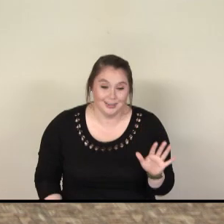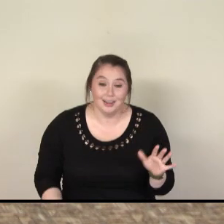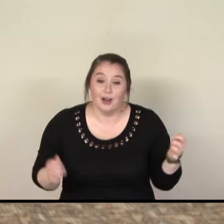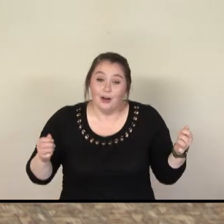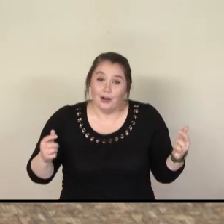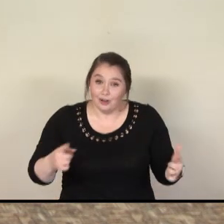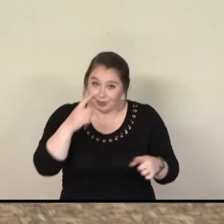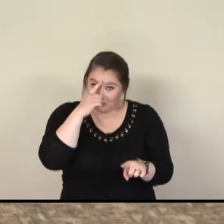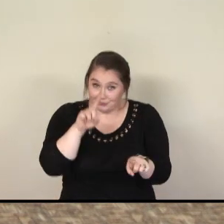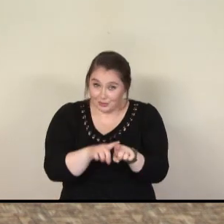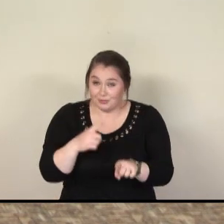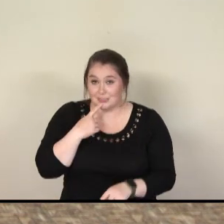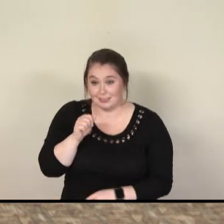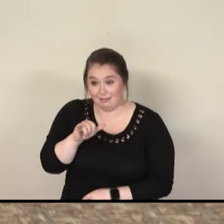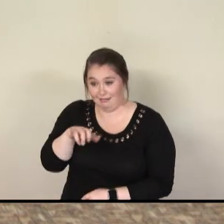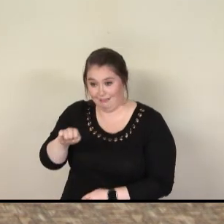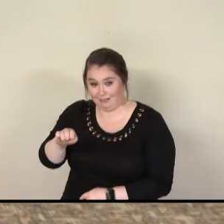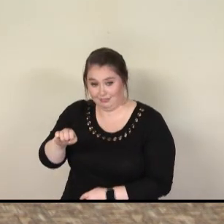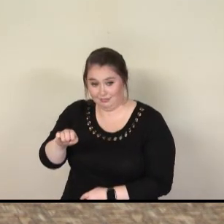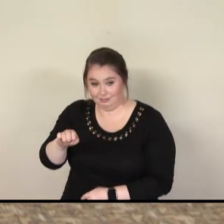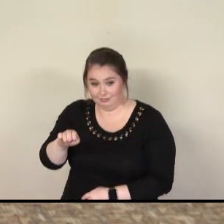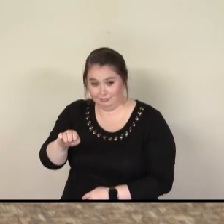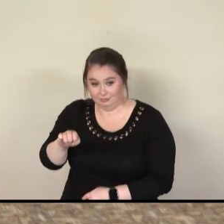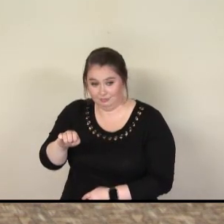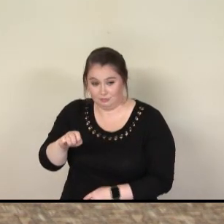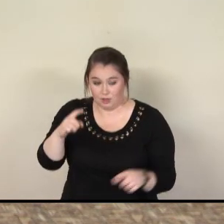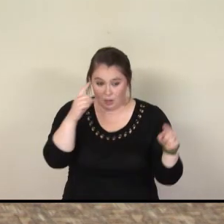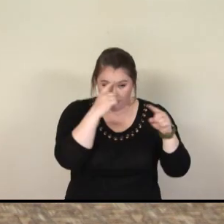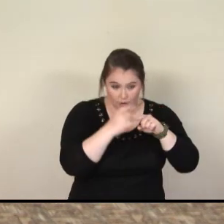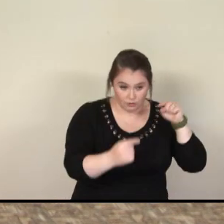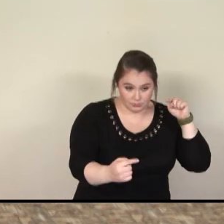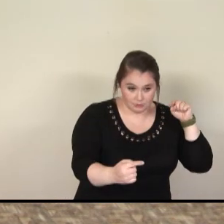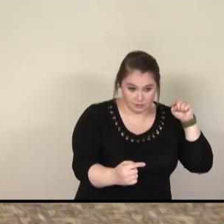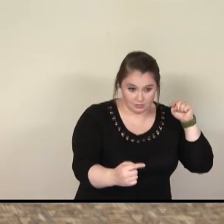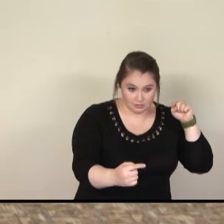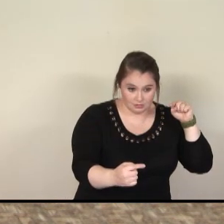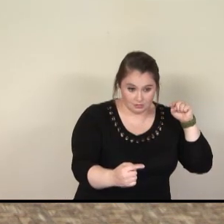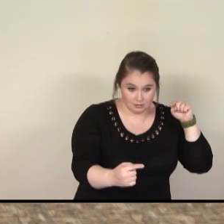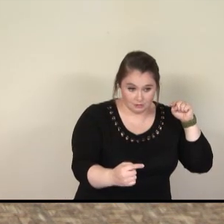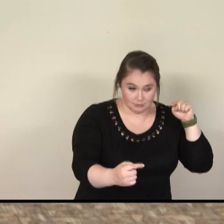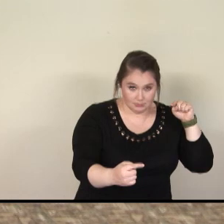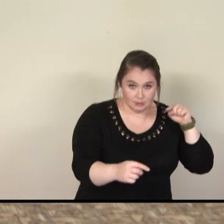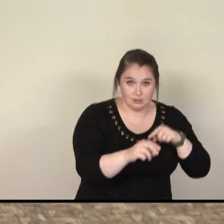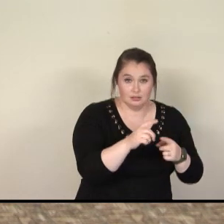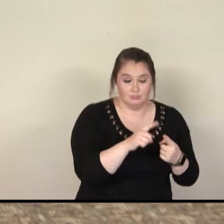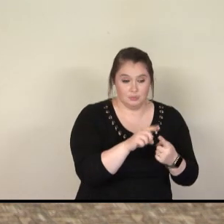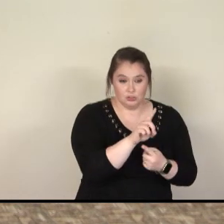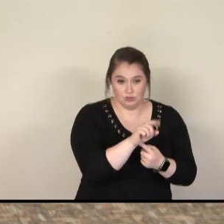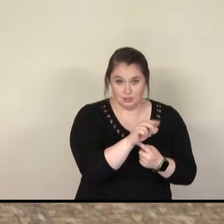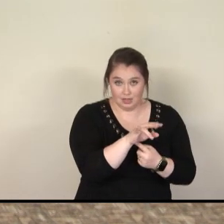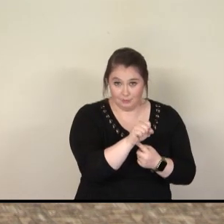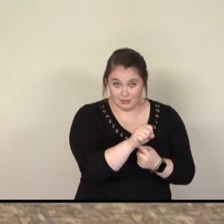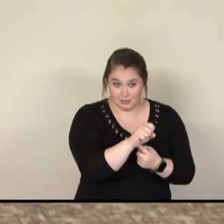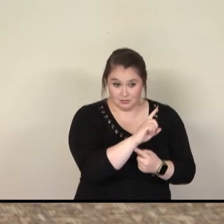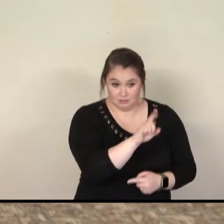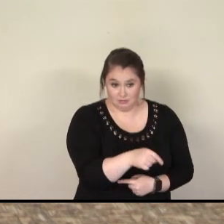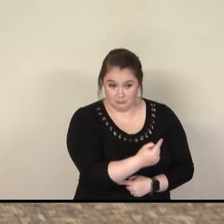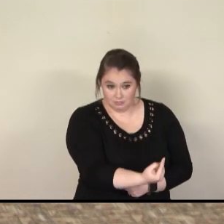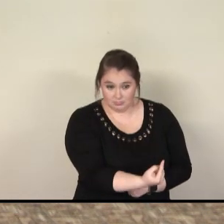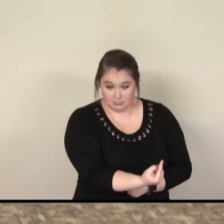All in favor, say aye. Aye. Any opposed? Mr. Davis, is there anyone